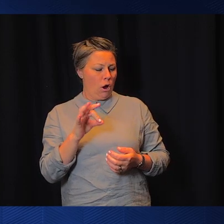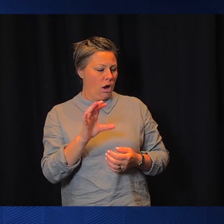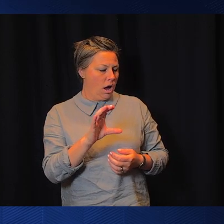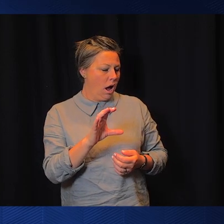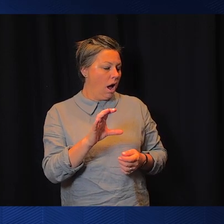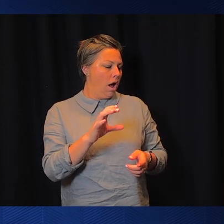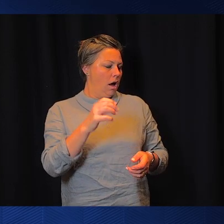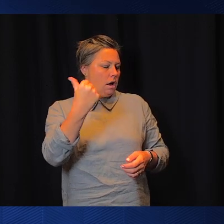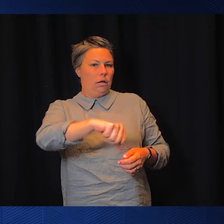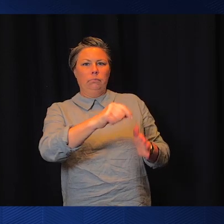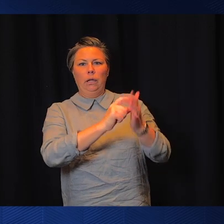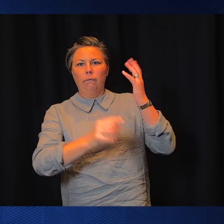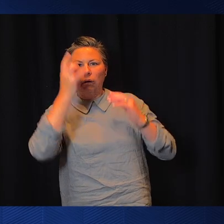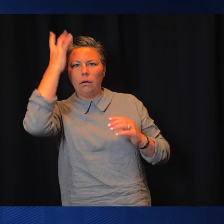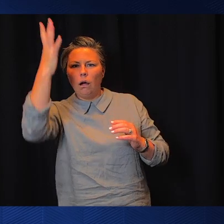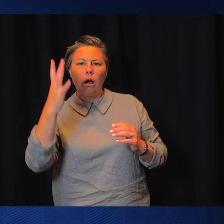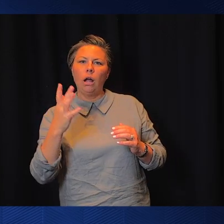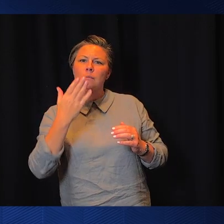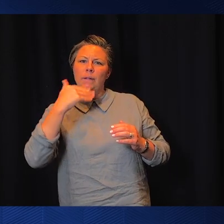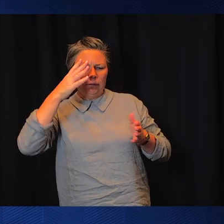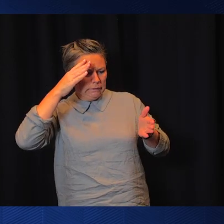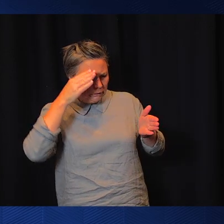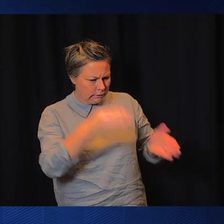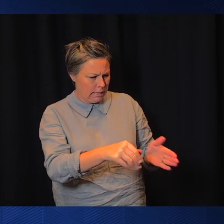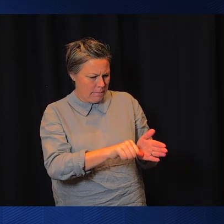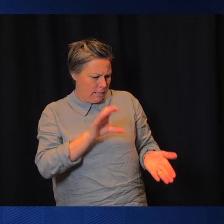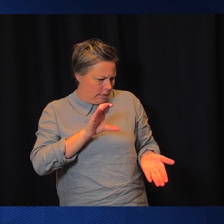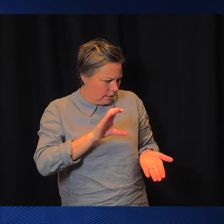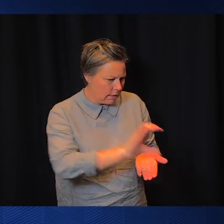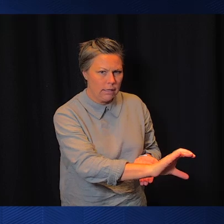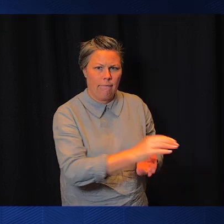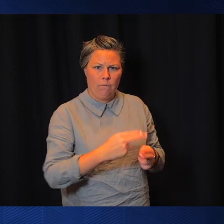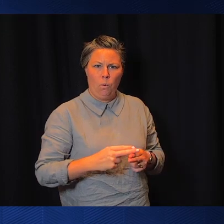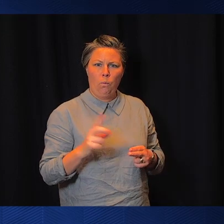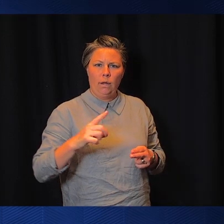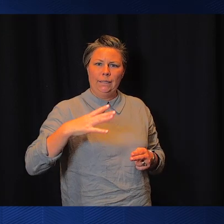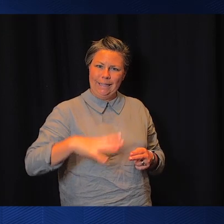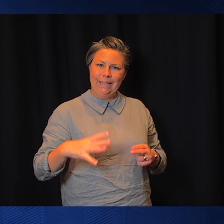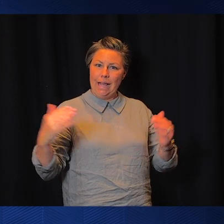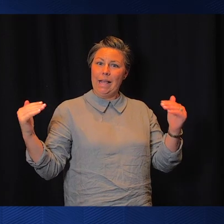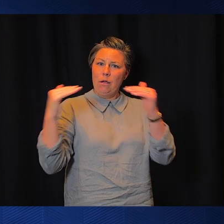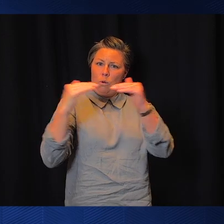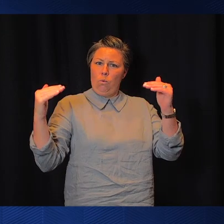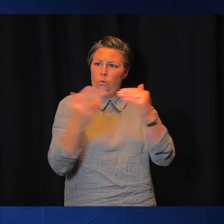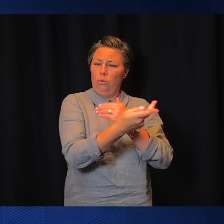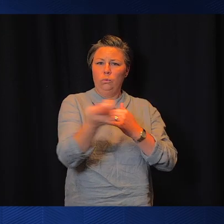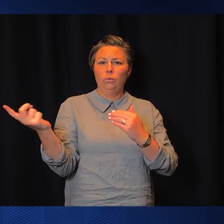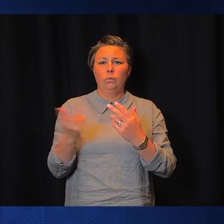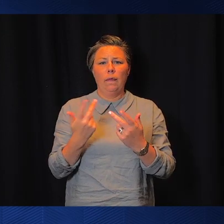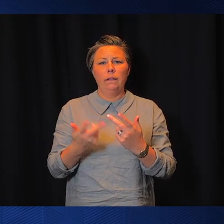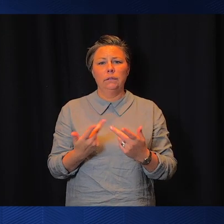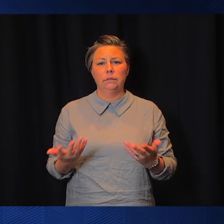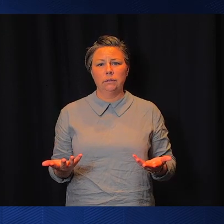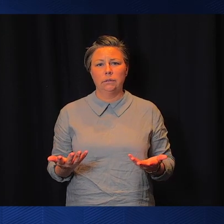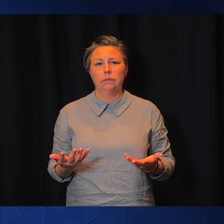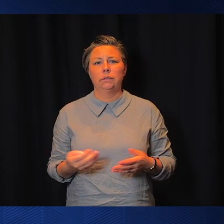what actually our needs and what actually that benefits us. So